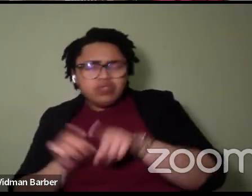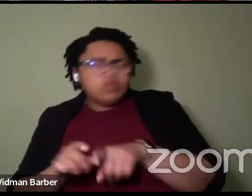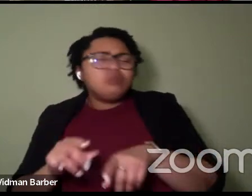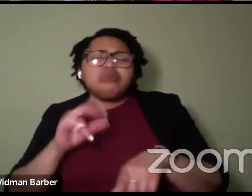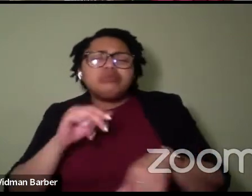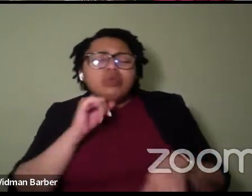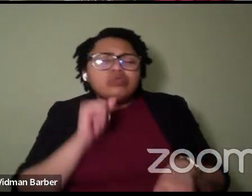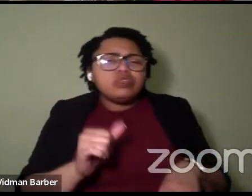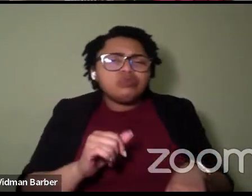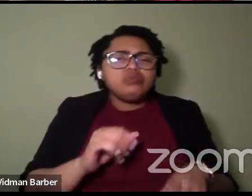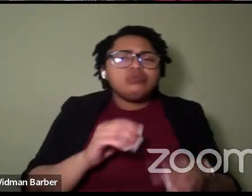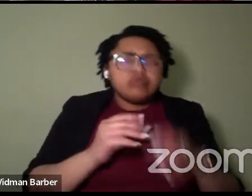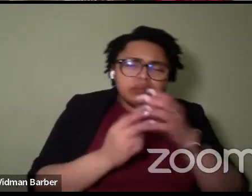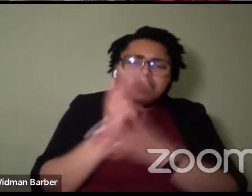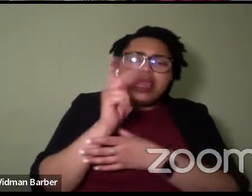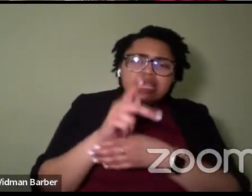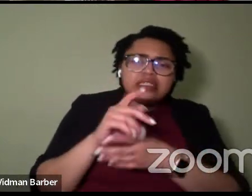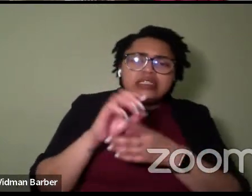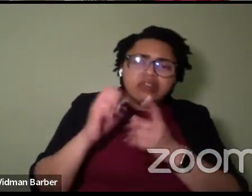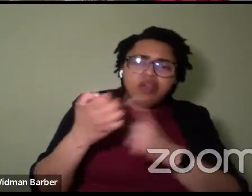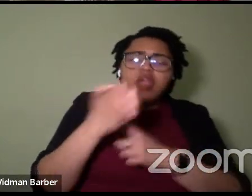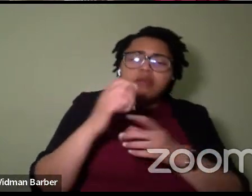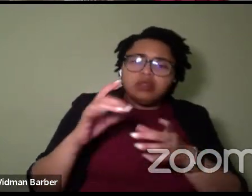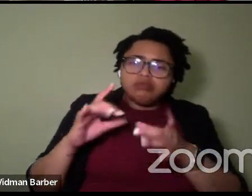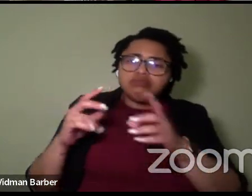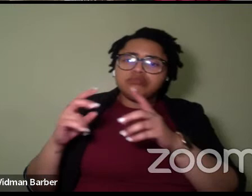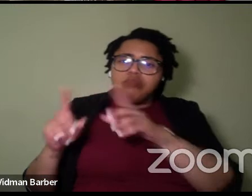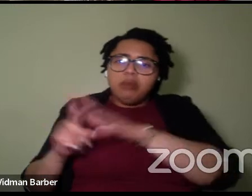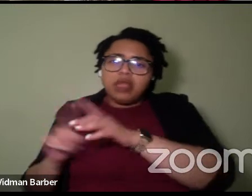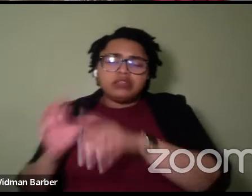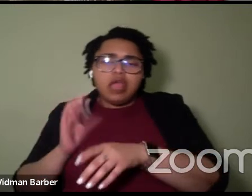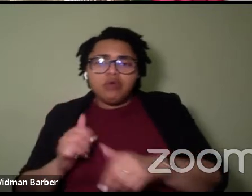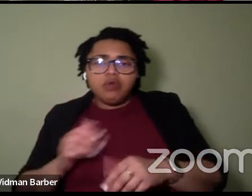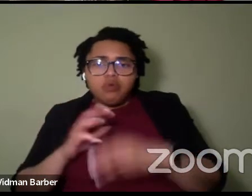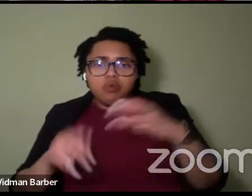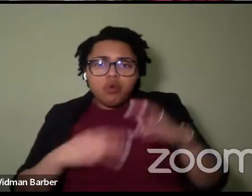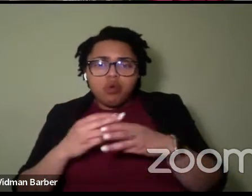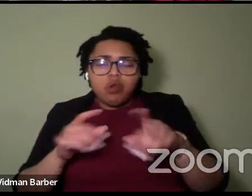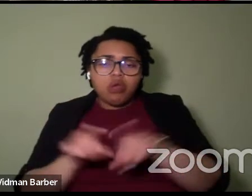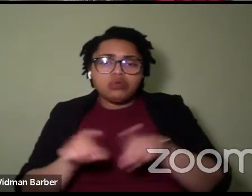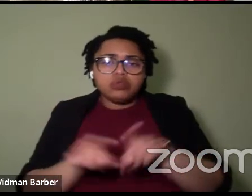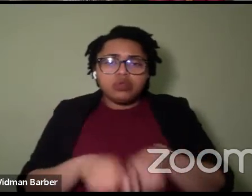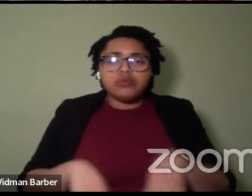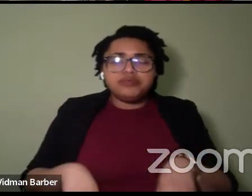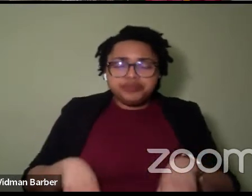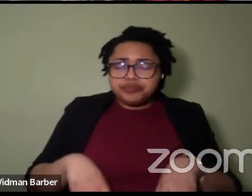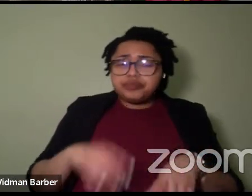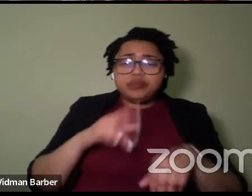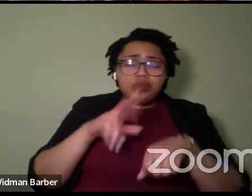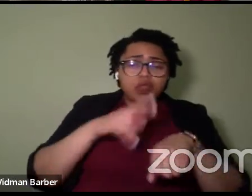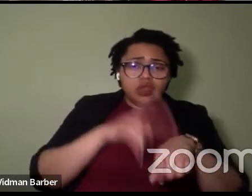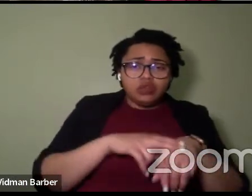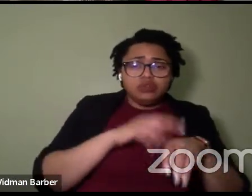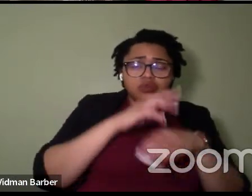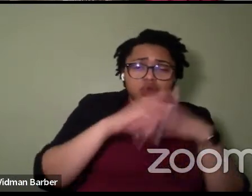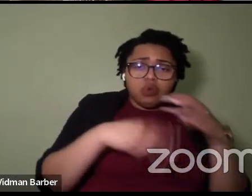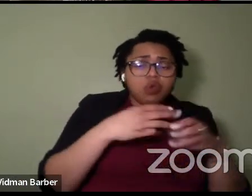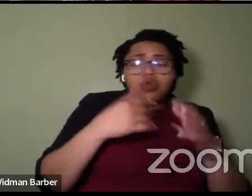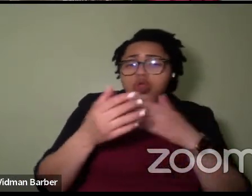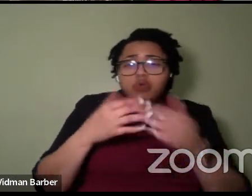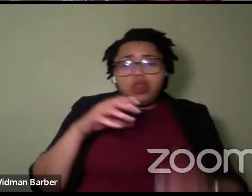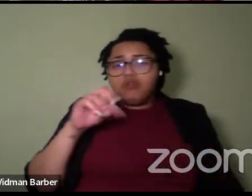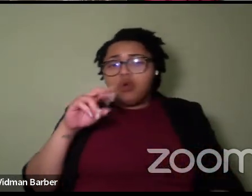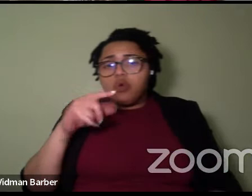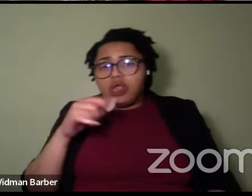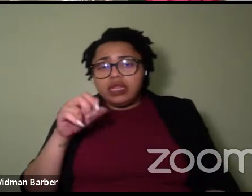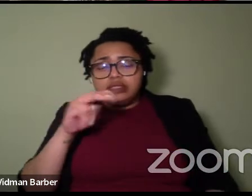believe everything we know about the natural world and plants, or the natural world and whatever organism you study, and that those rules